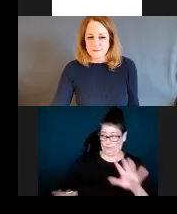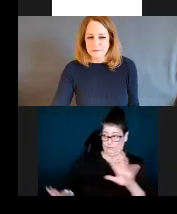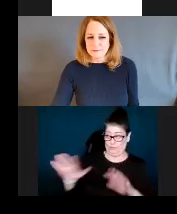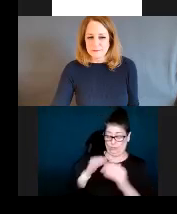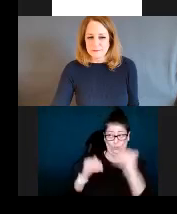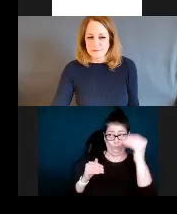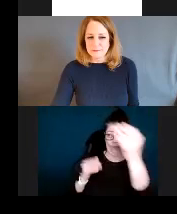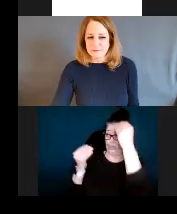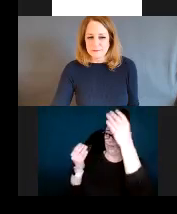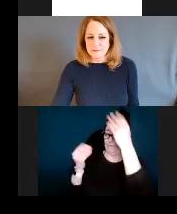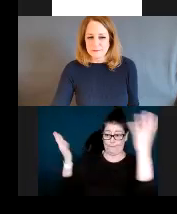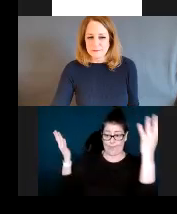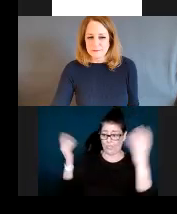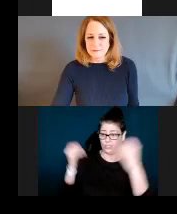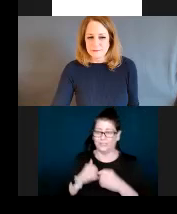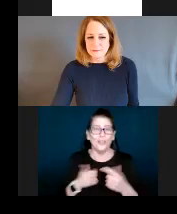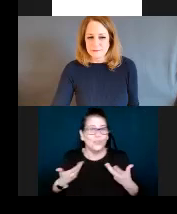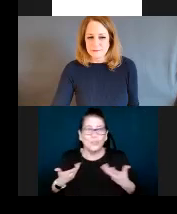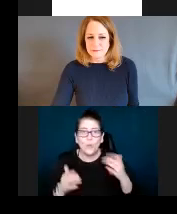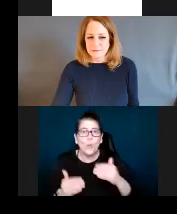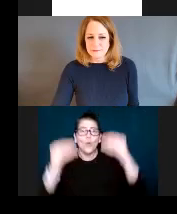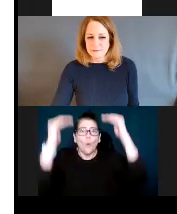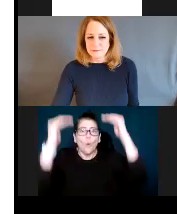we are not overwhelming them.